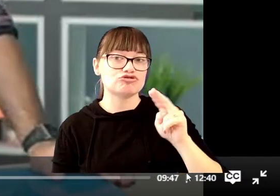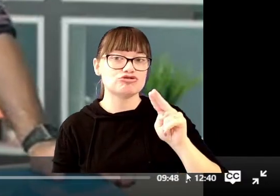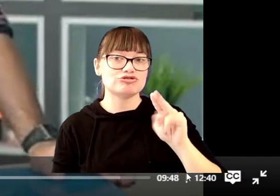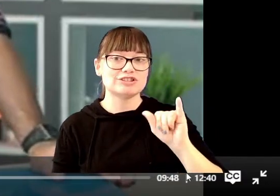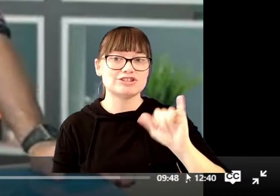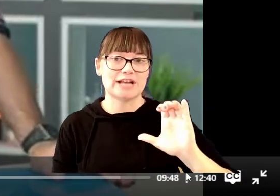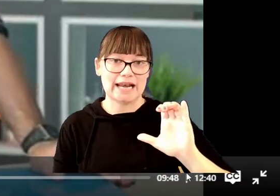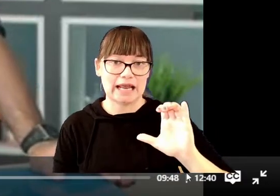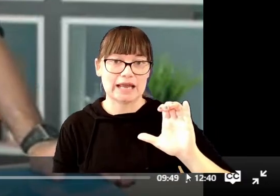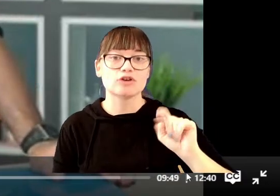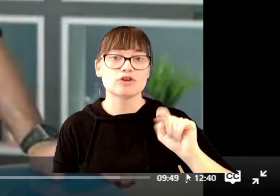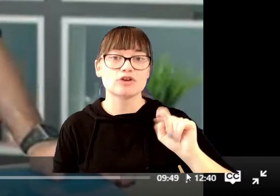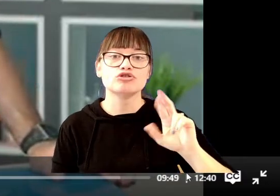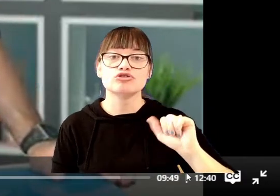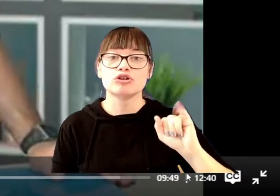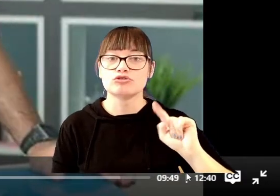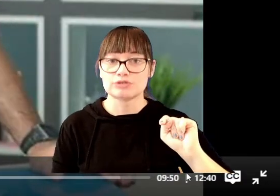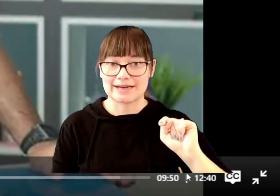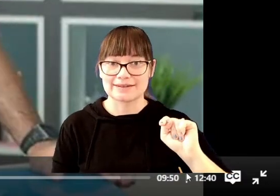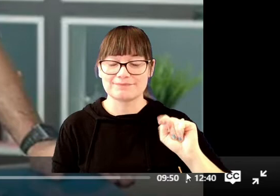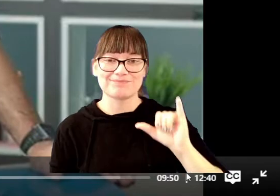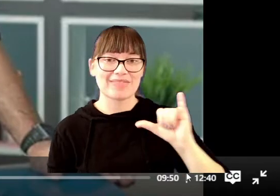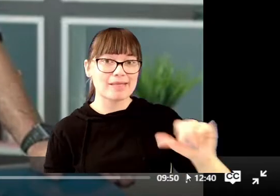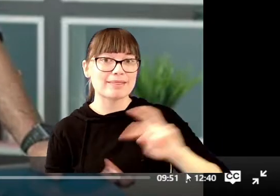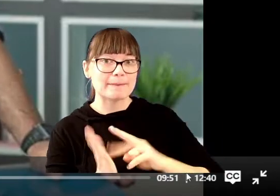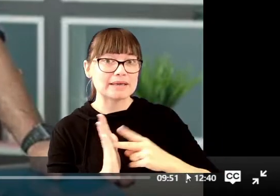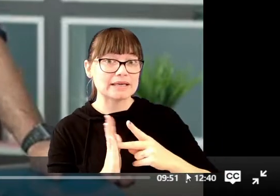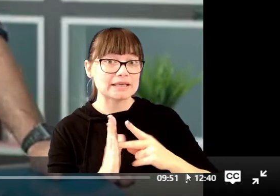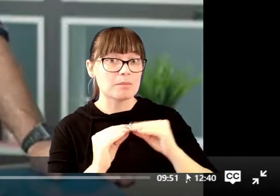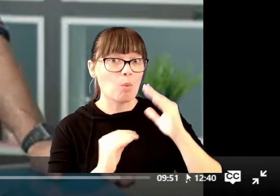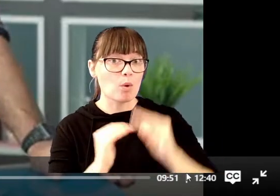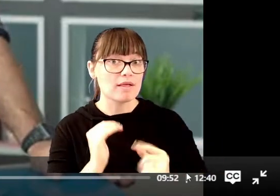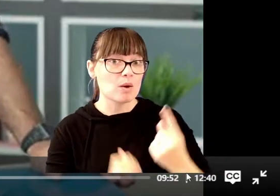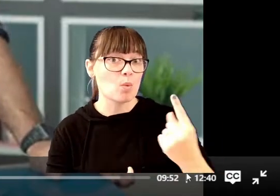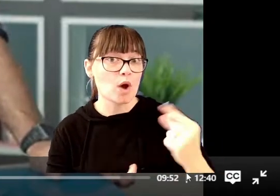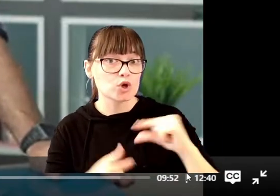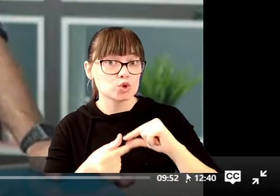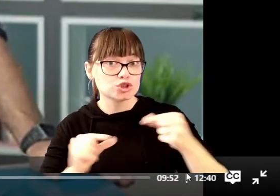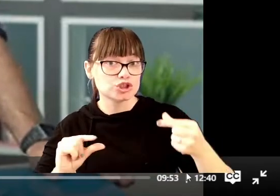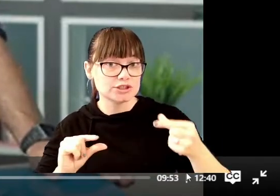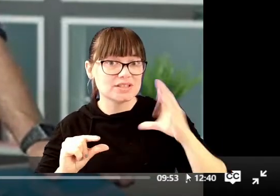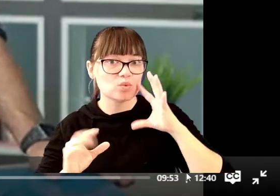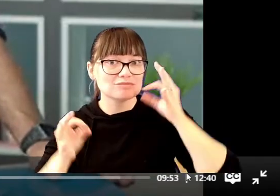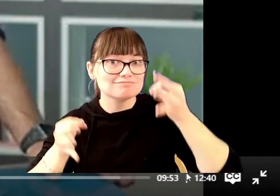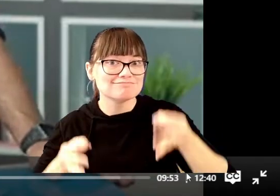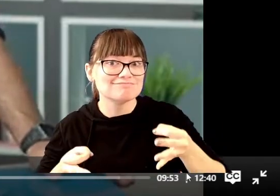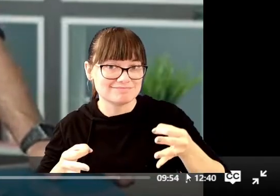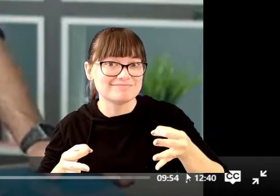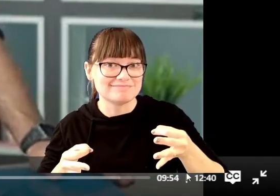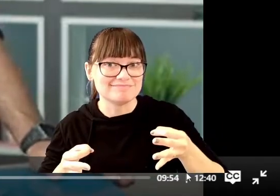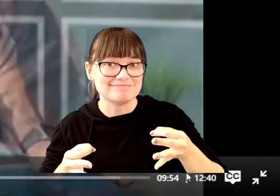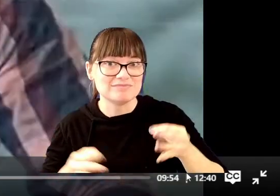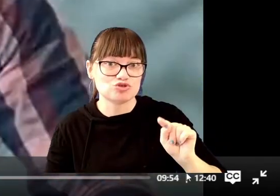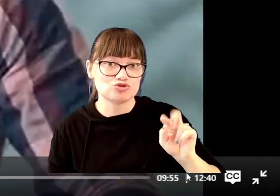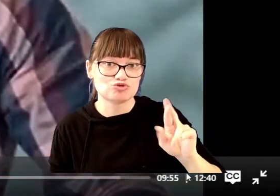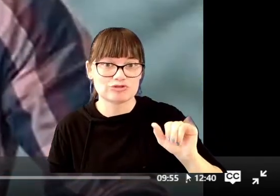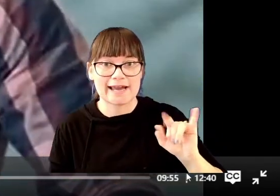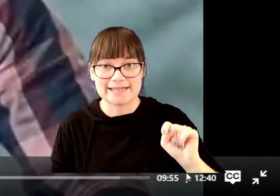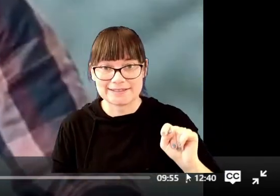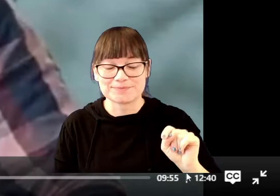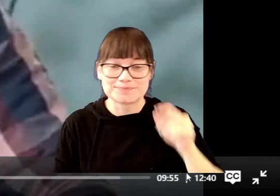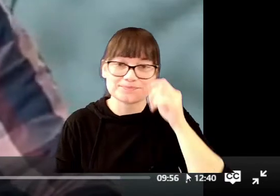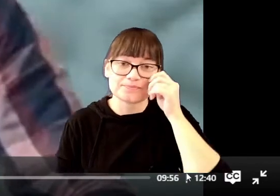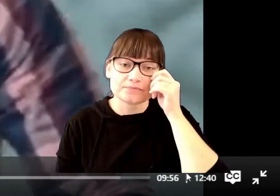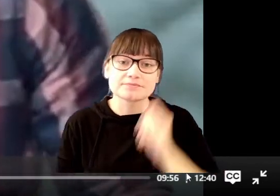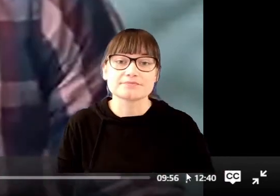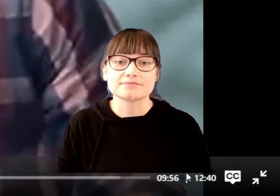talking about a trait where there is more than one gene that determines the trait. Okay, so